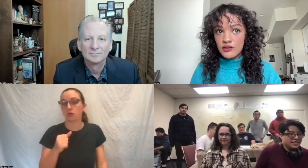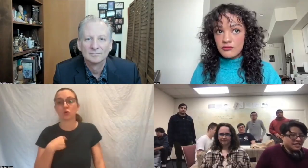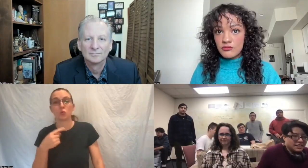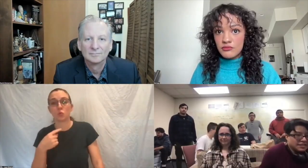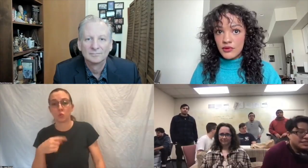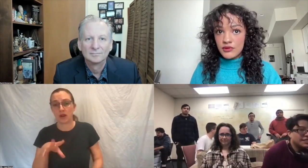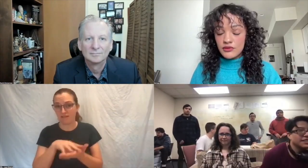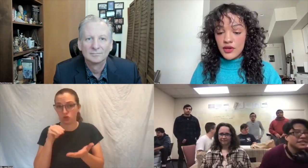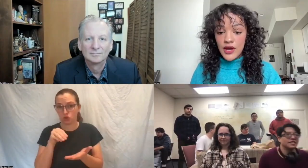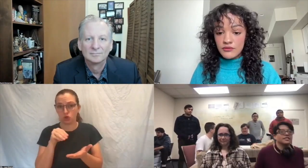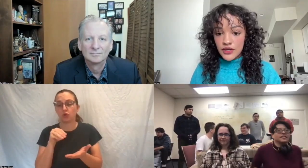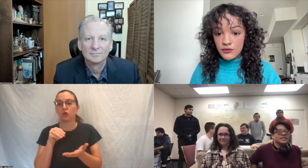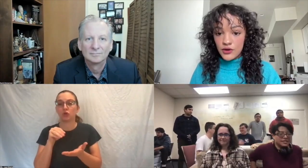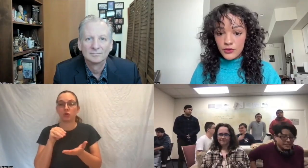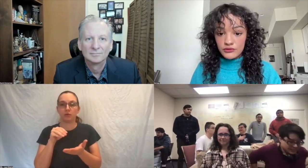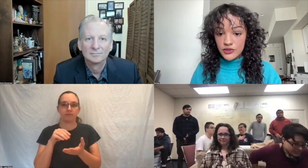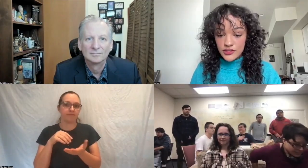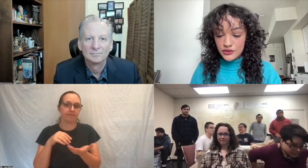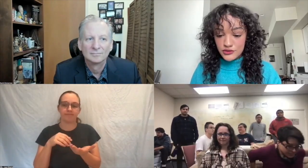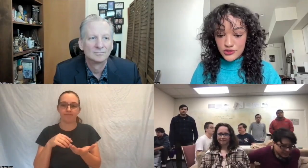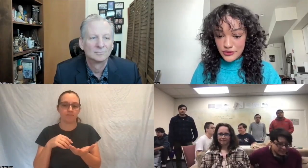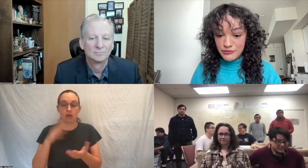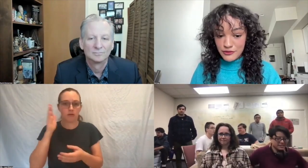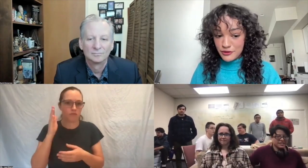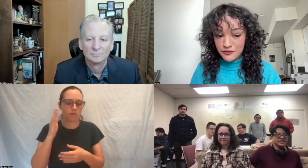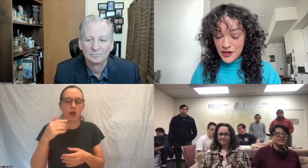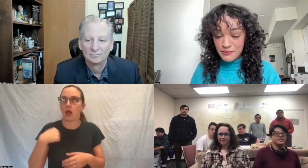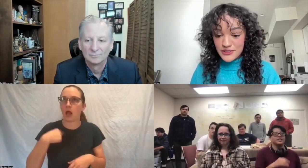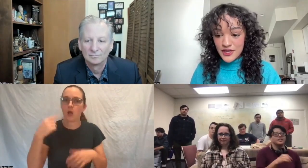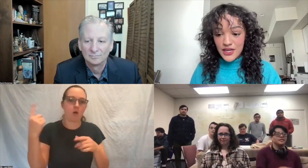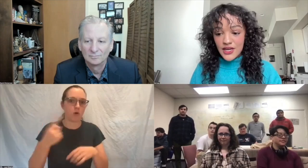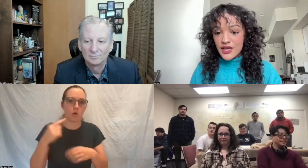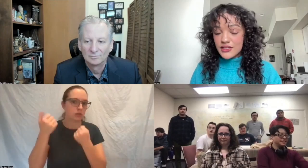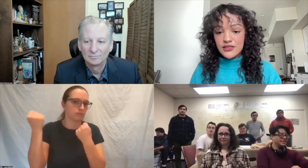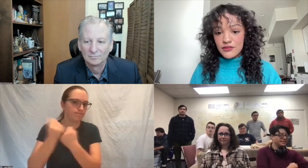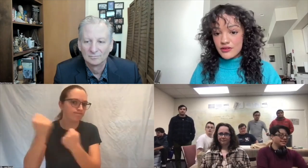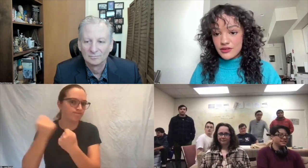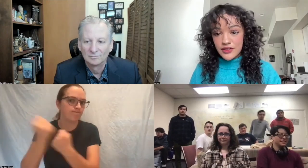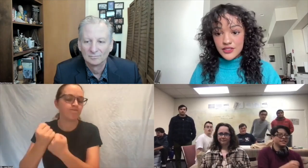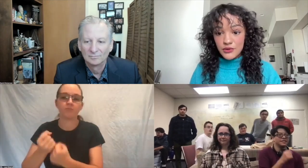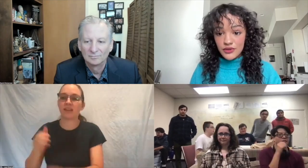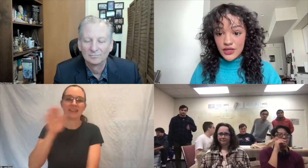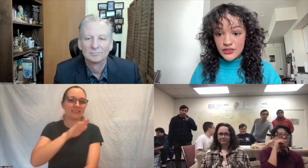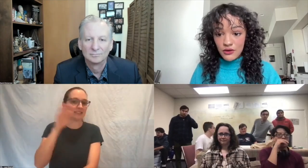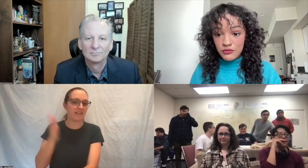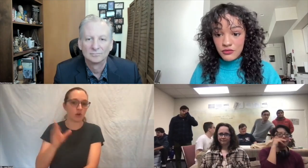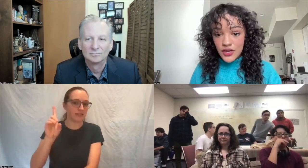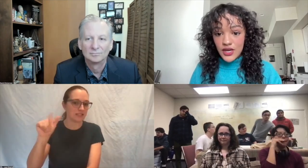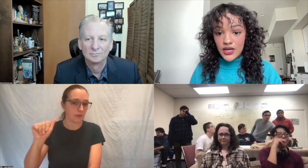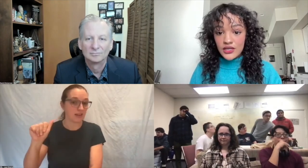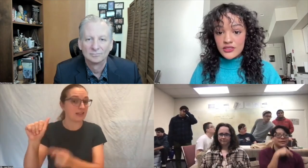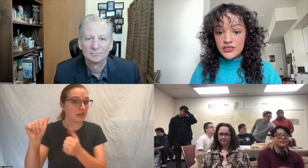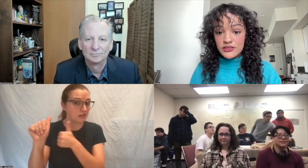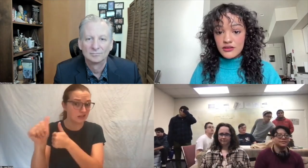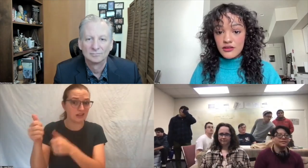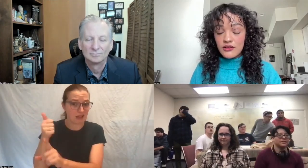and am an advocate for and will continue to scream from the rooftops, it is never the disability itself.